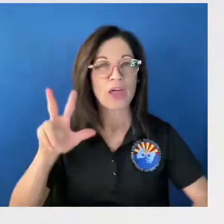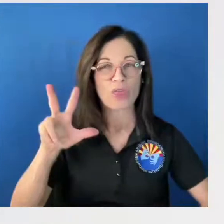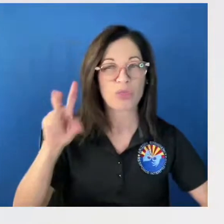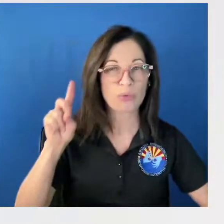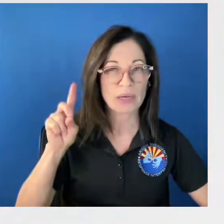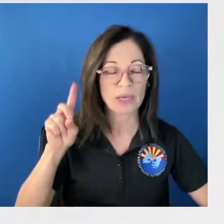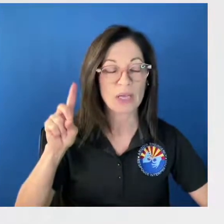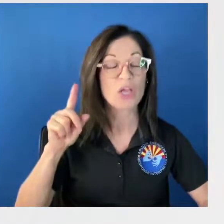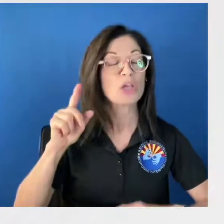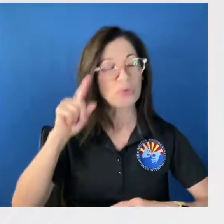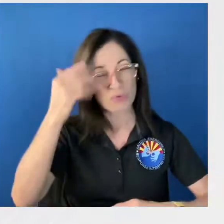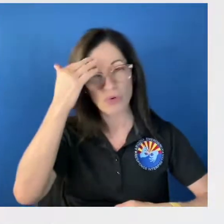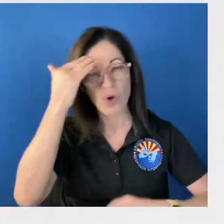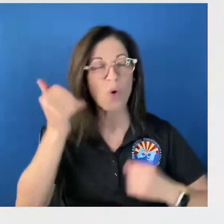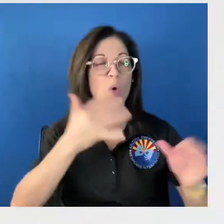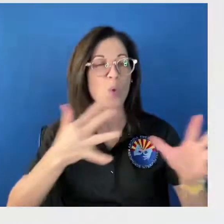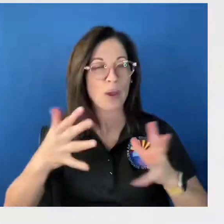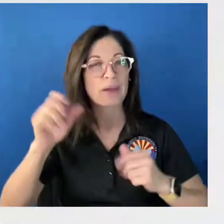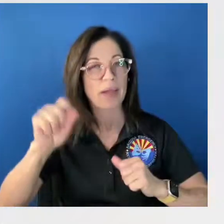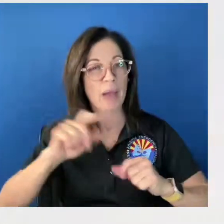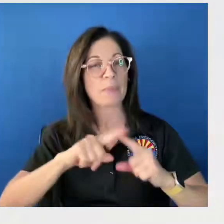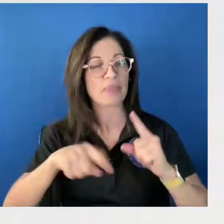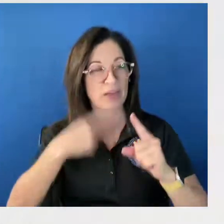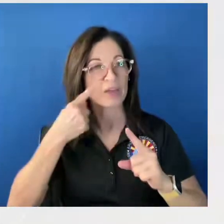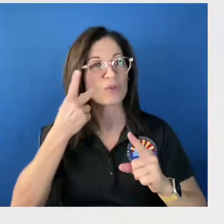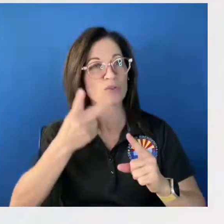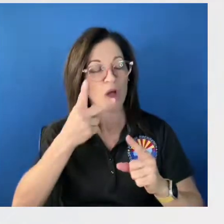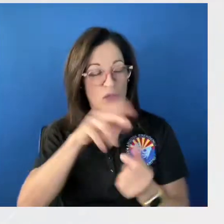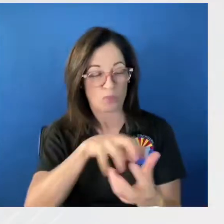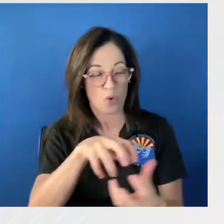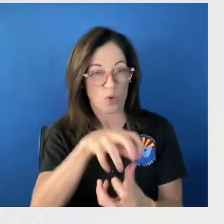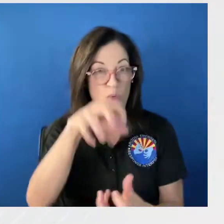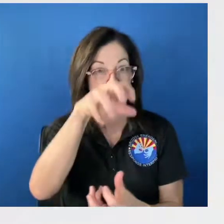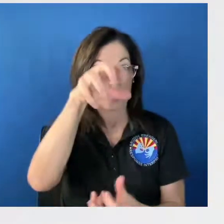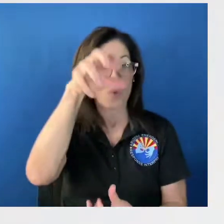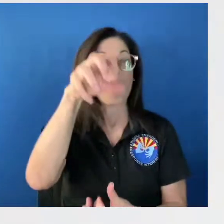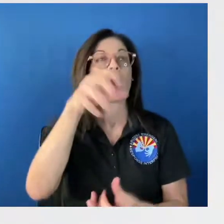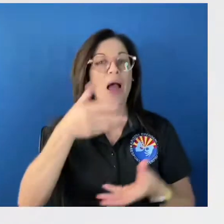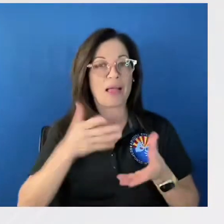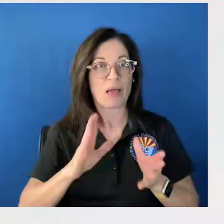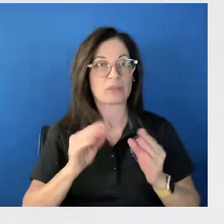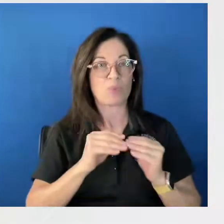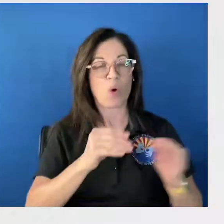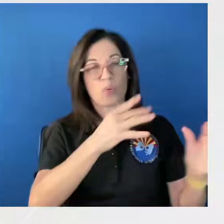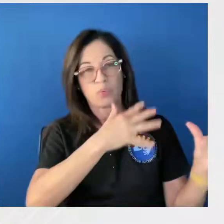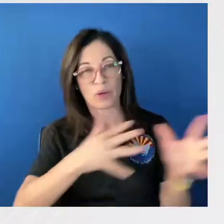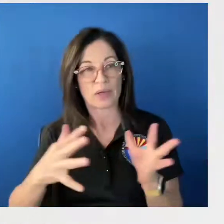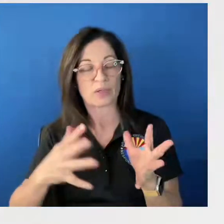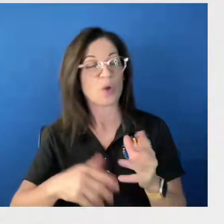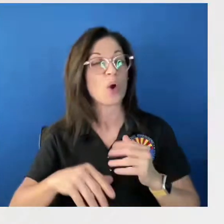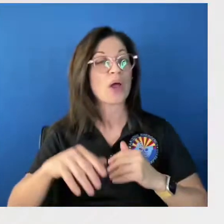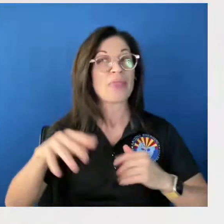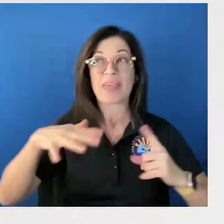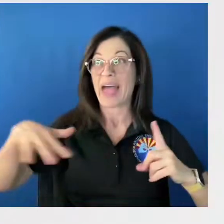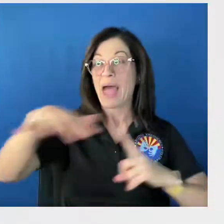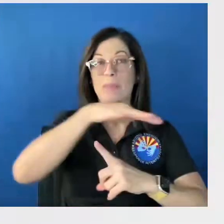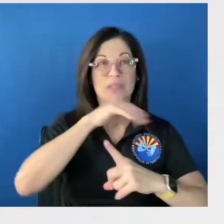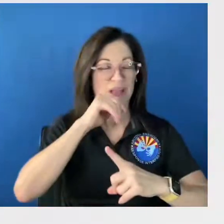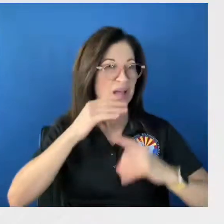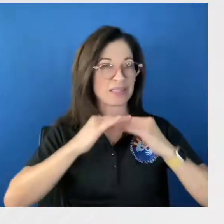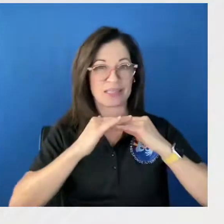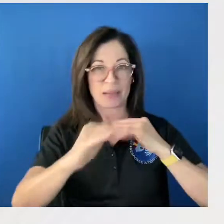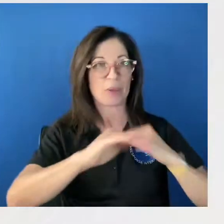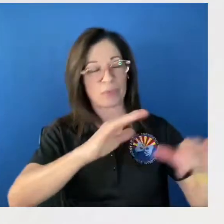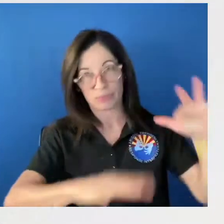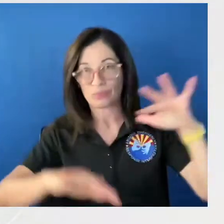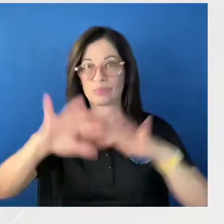but when we saw that smoke column, that allows more wind to come in behind it. So it's an unstable atmosphere, like a big exhaust pipe or a really big chimney, if